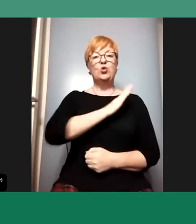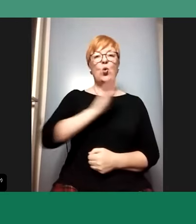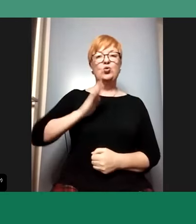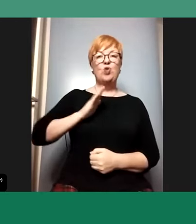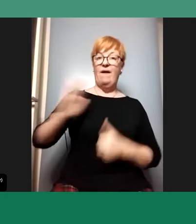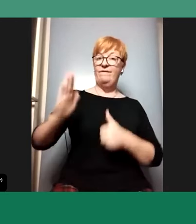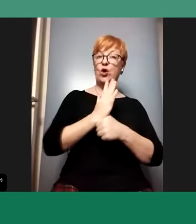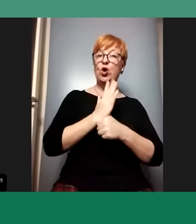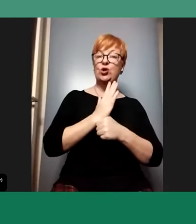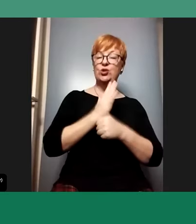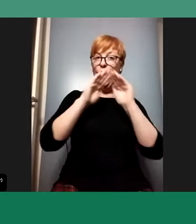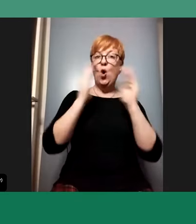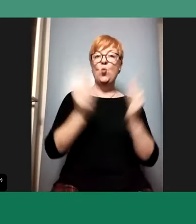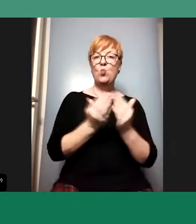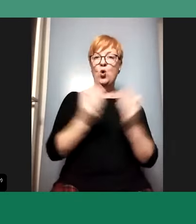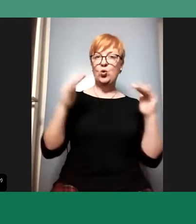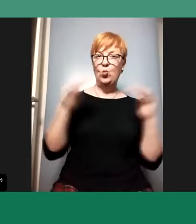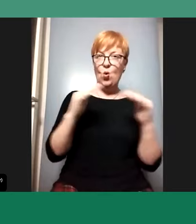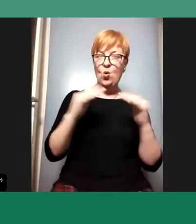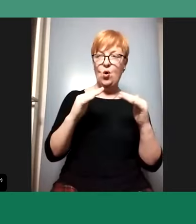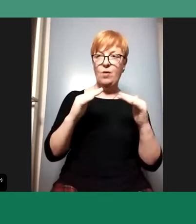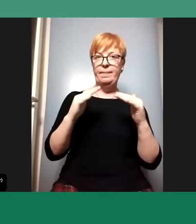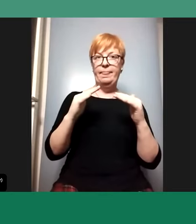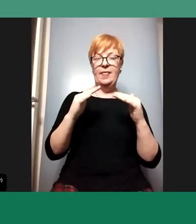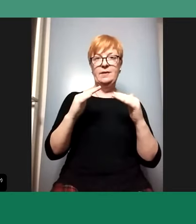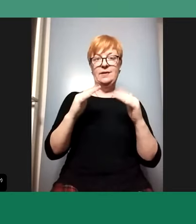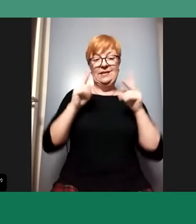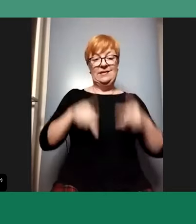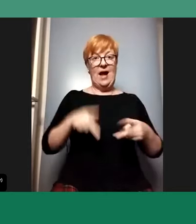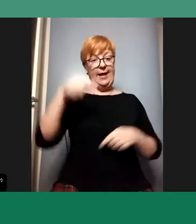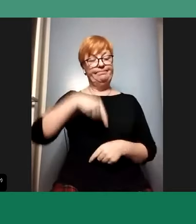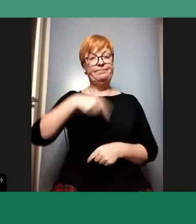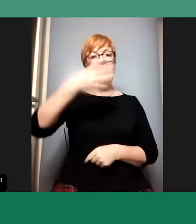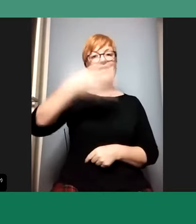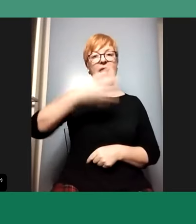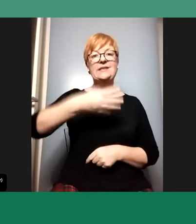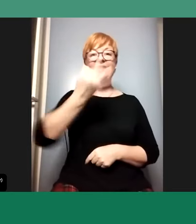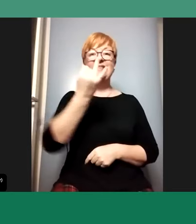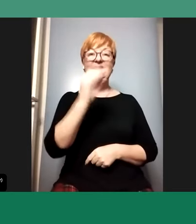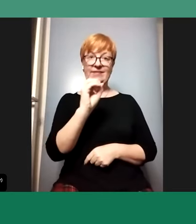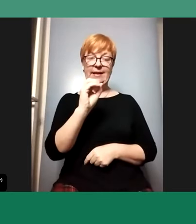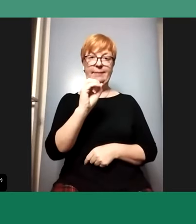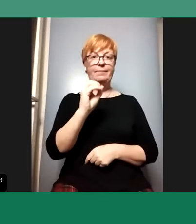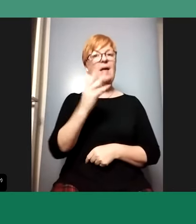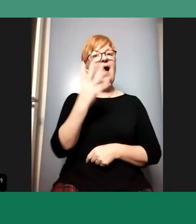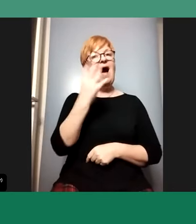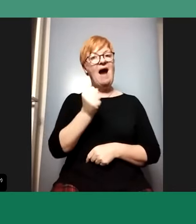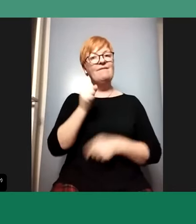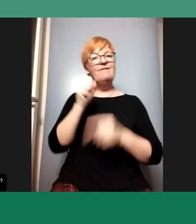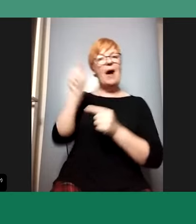lived. He lived here and died here in 1970, and there's a plaque for him. So the